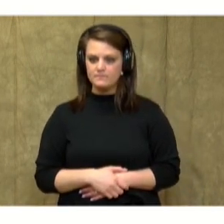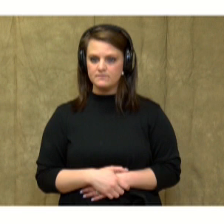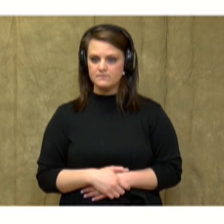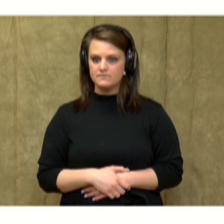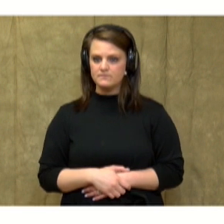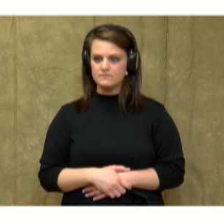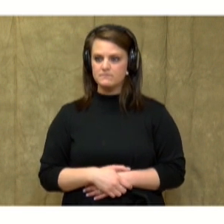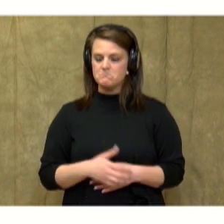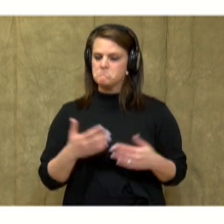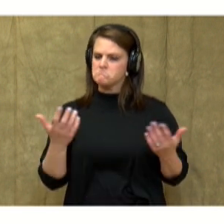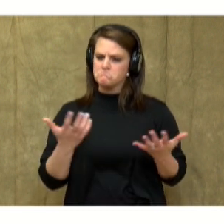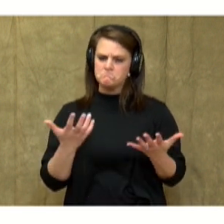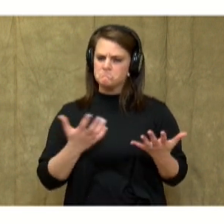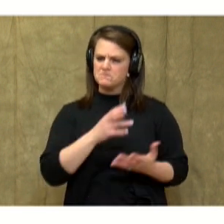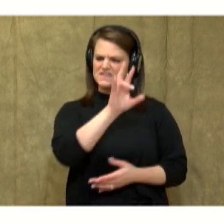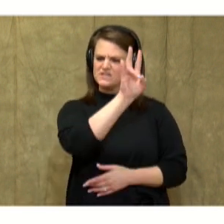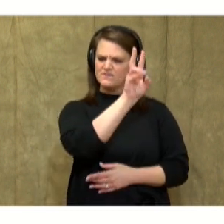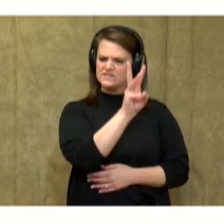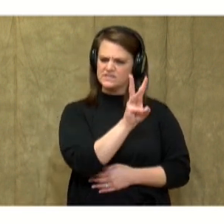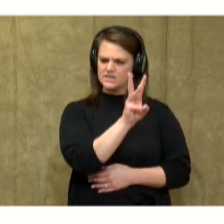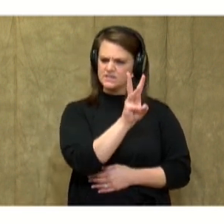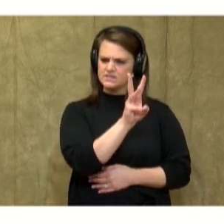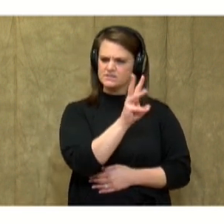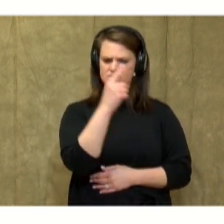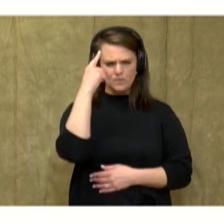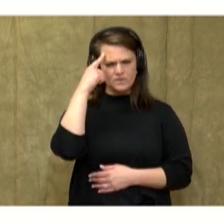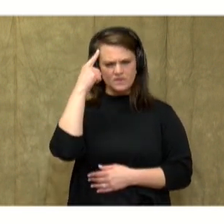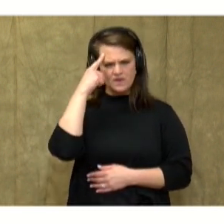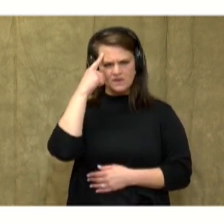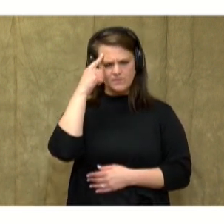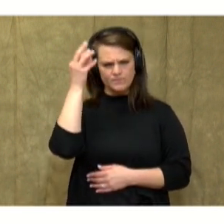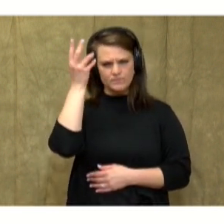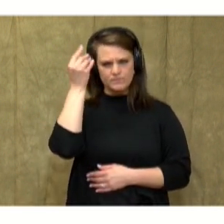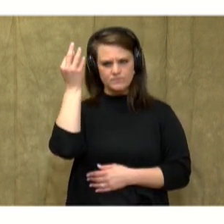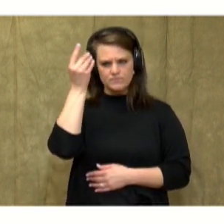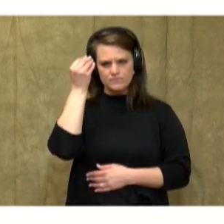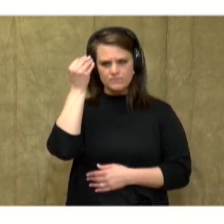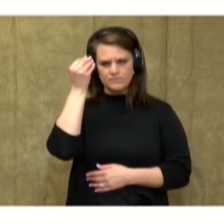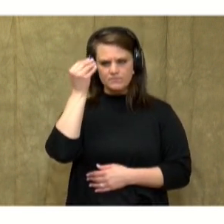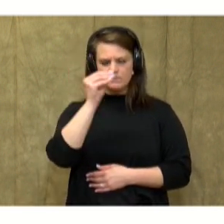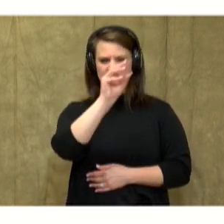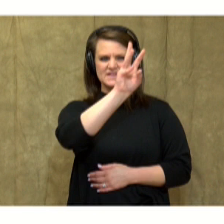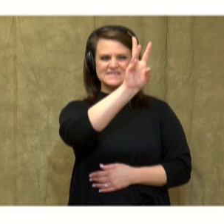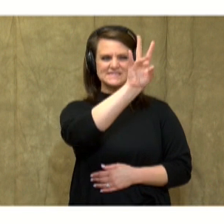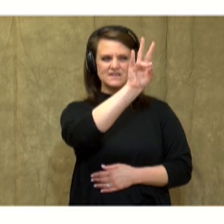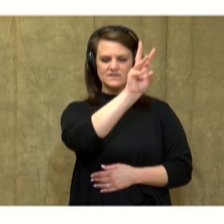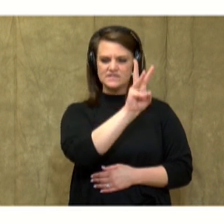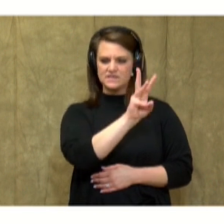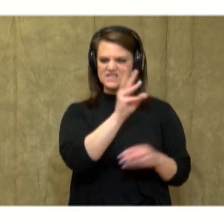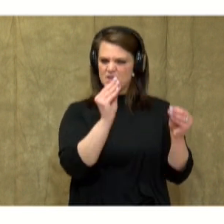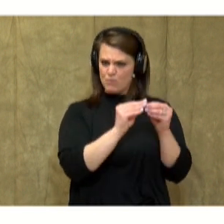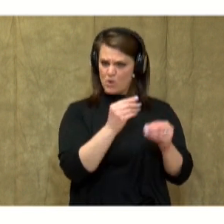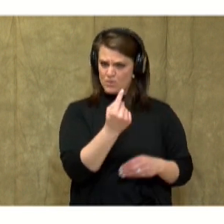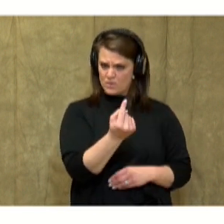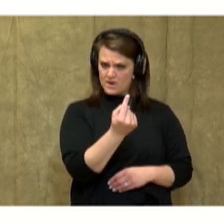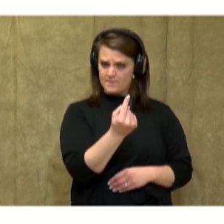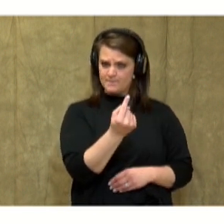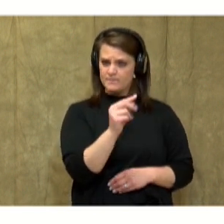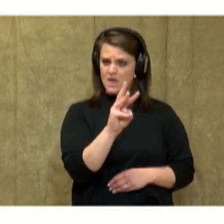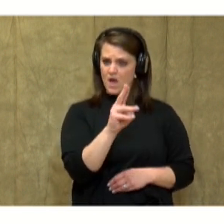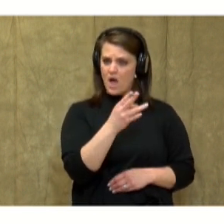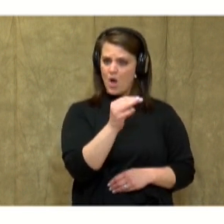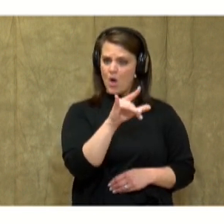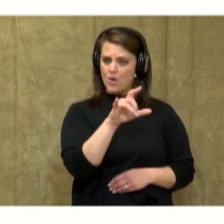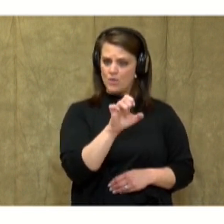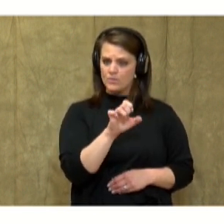What is 7/6? Think about that. Is it over a whole? Yeah, it